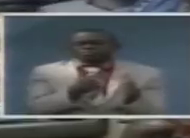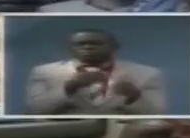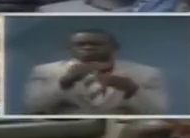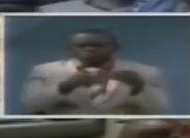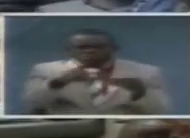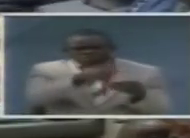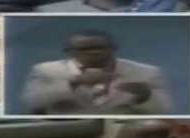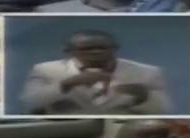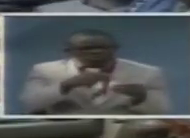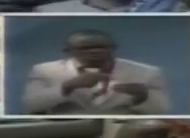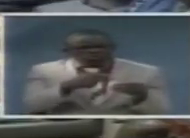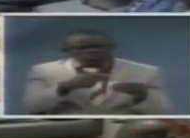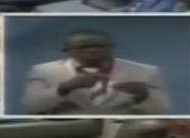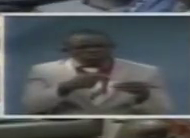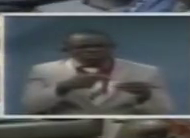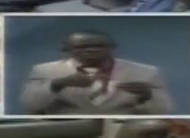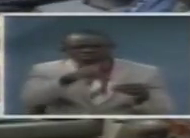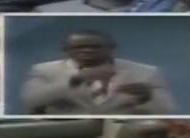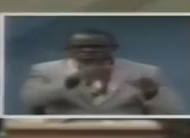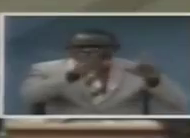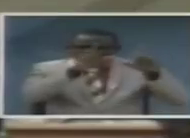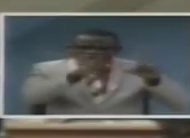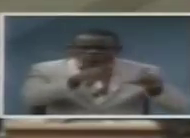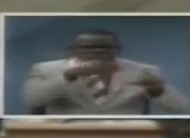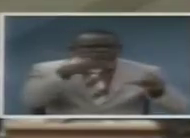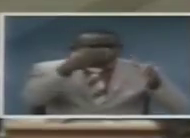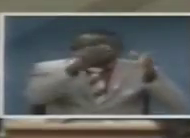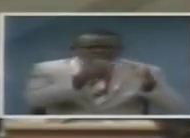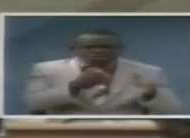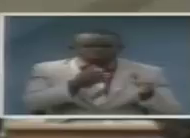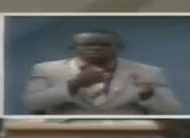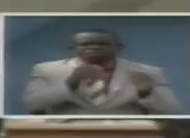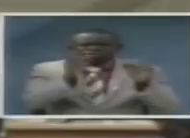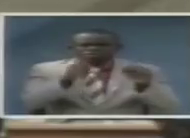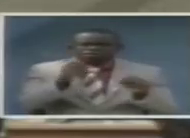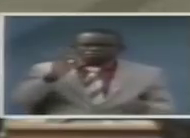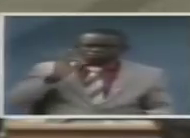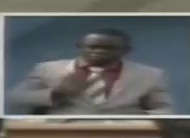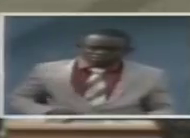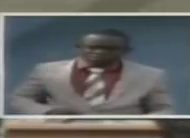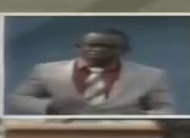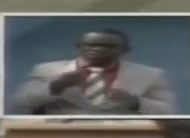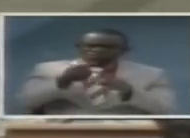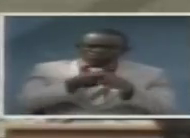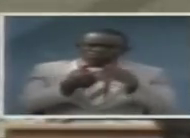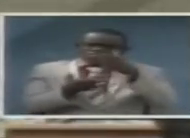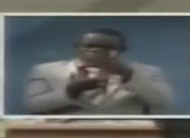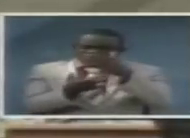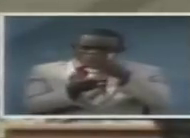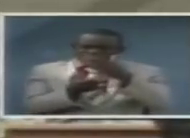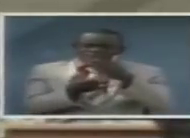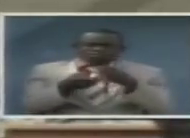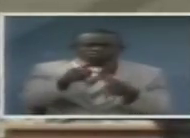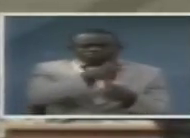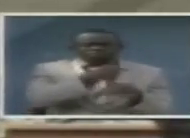smallholders and emergent farmers to benefit from the technological transfer and have access to ready